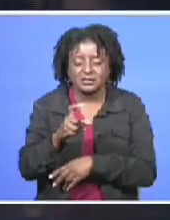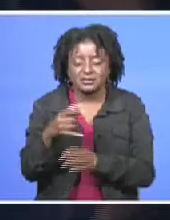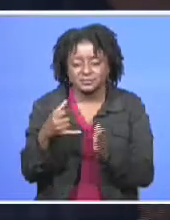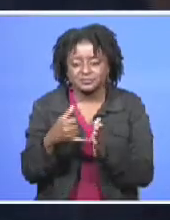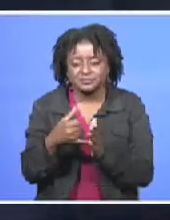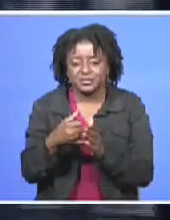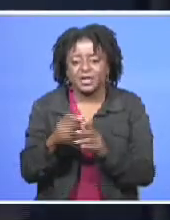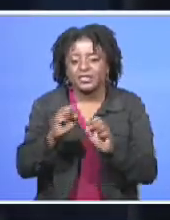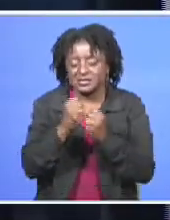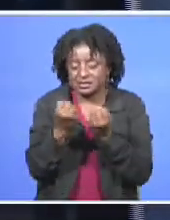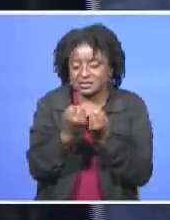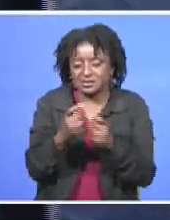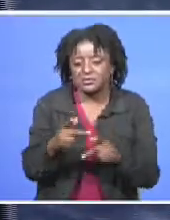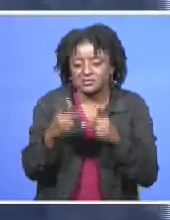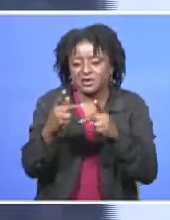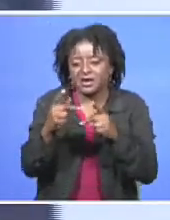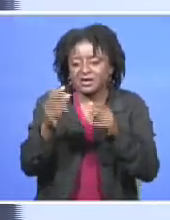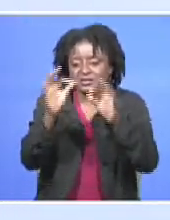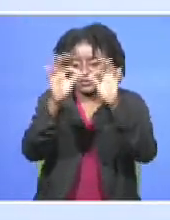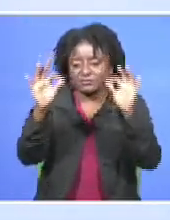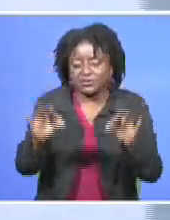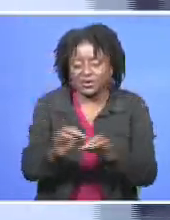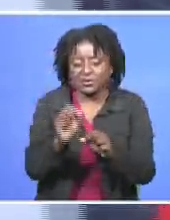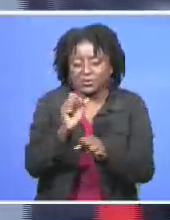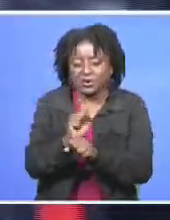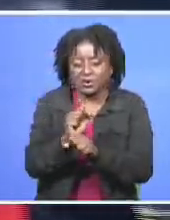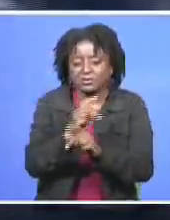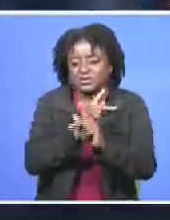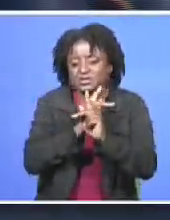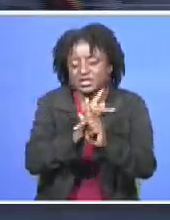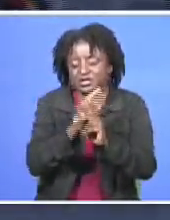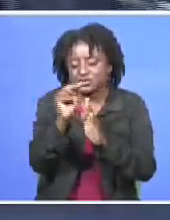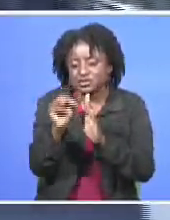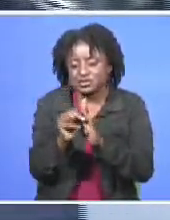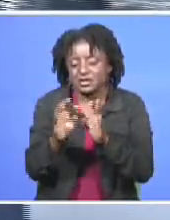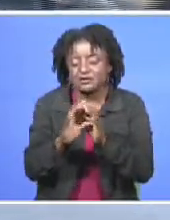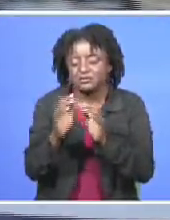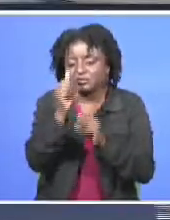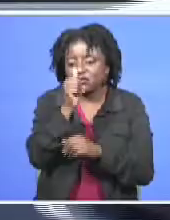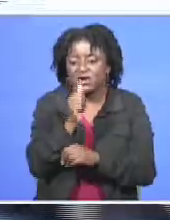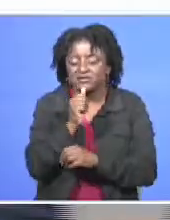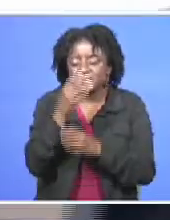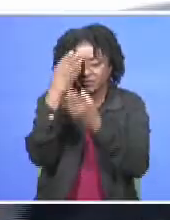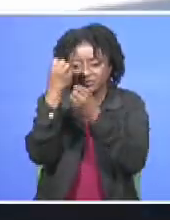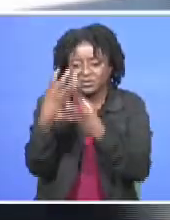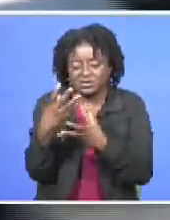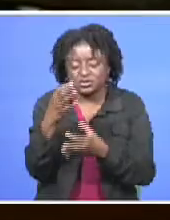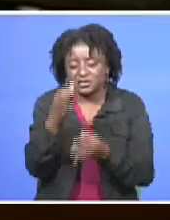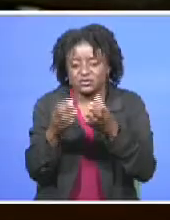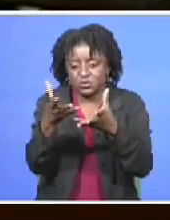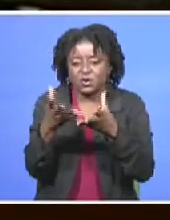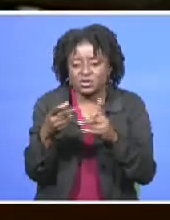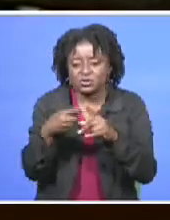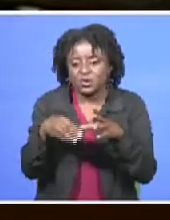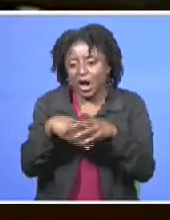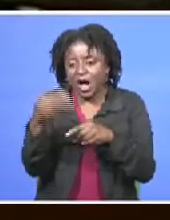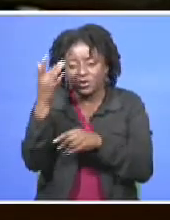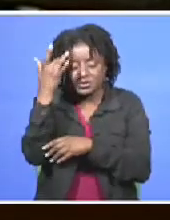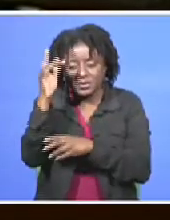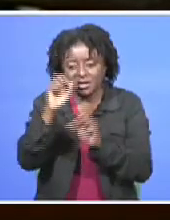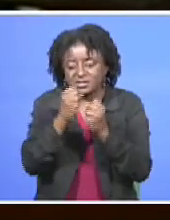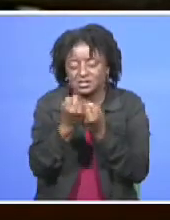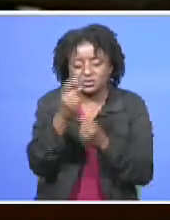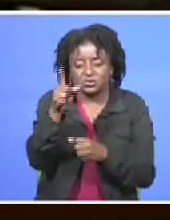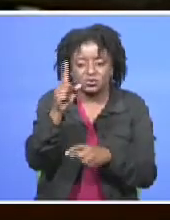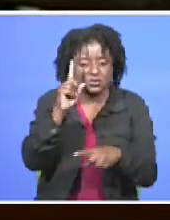system provides a framework of excellent protection of private information. And for one who may want to outsmart the system, you can't. Senator